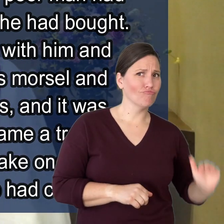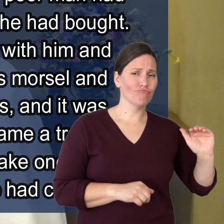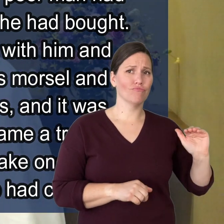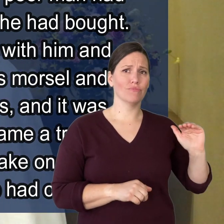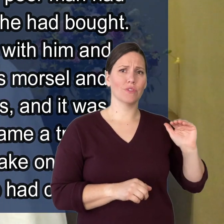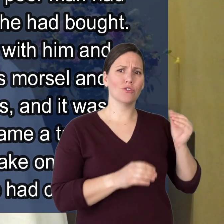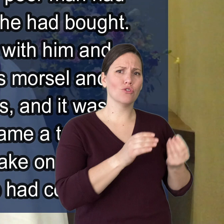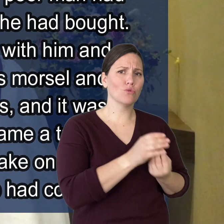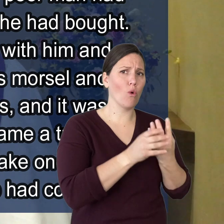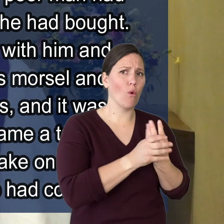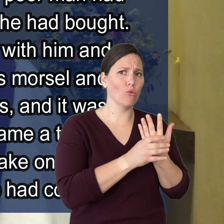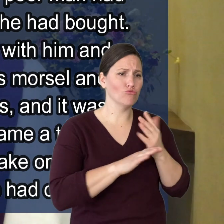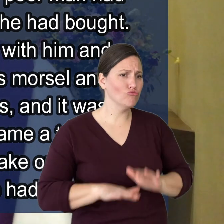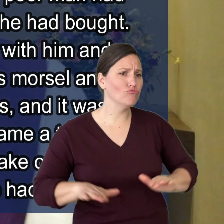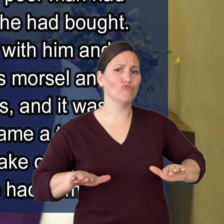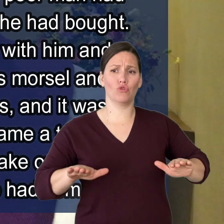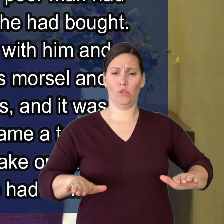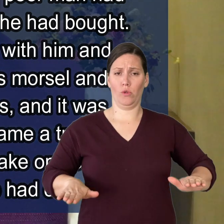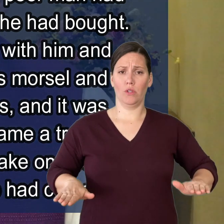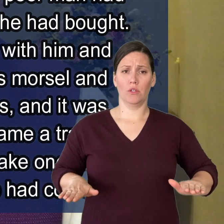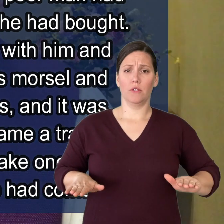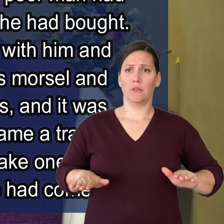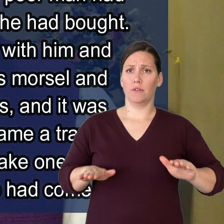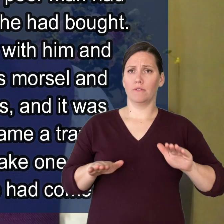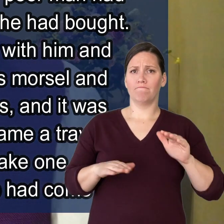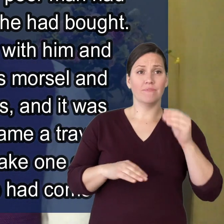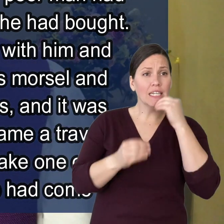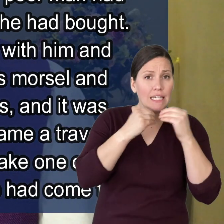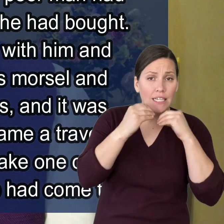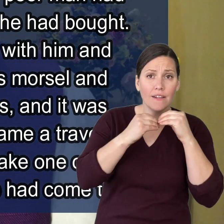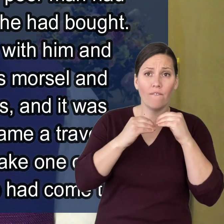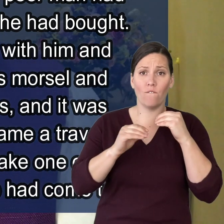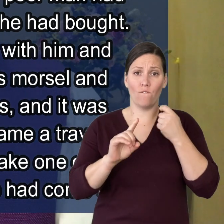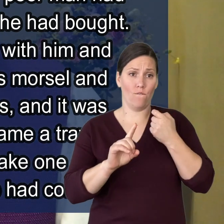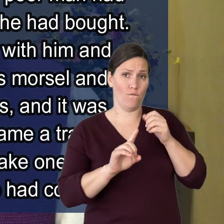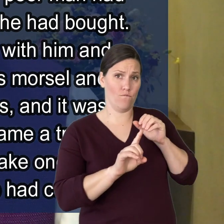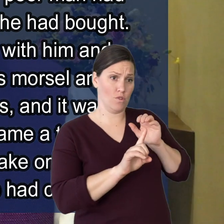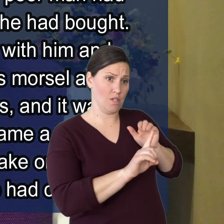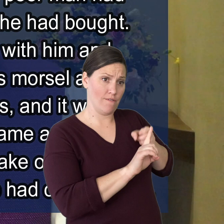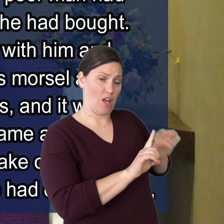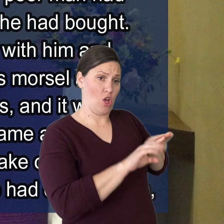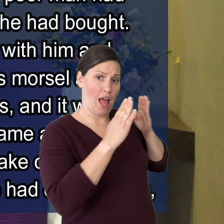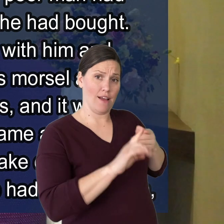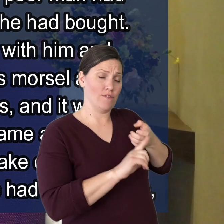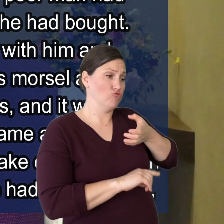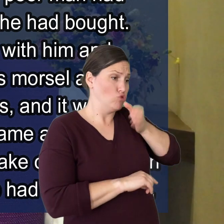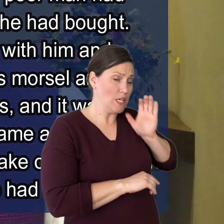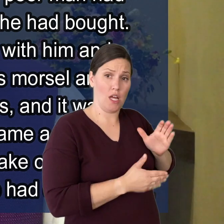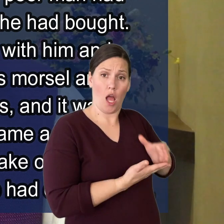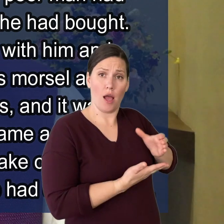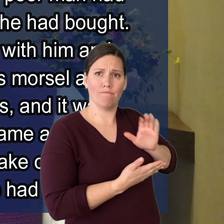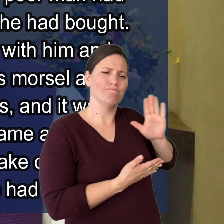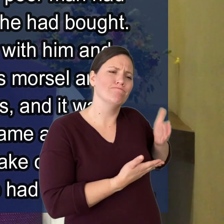up, and it grew up with him and with his children. It used to eat of his morsel and drink from his cup